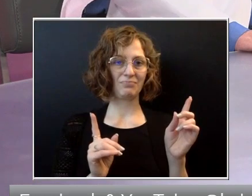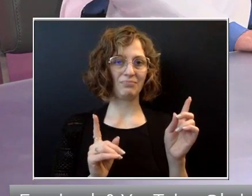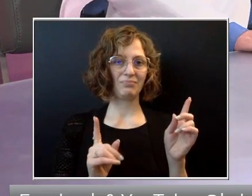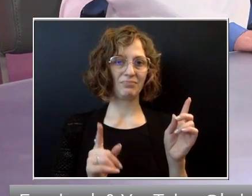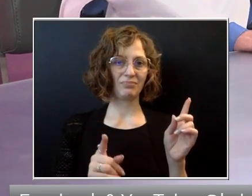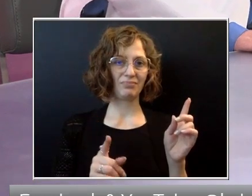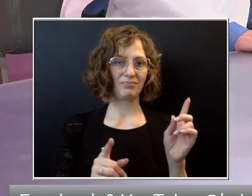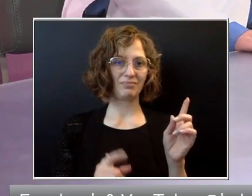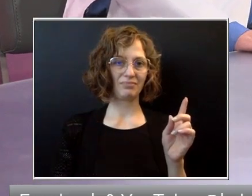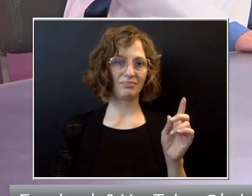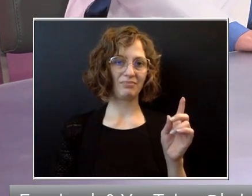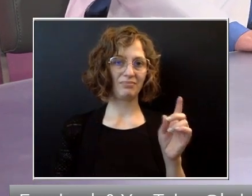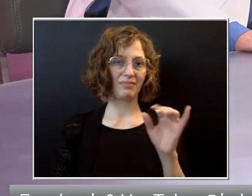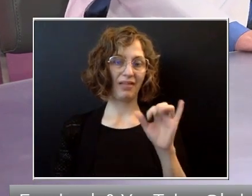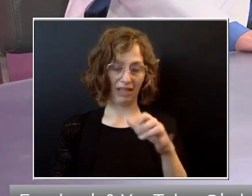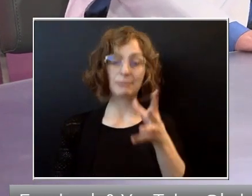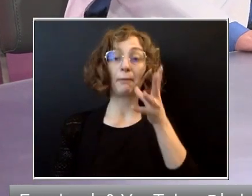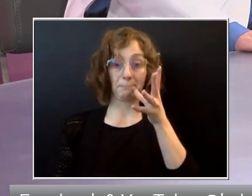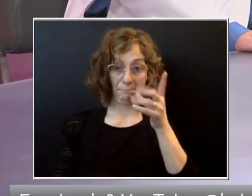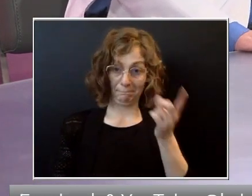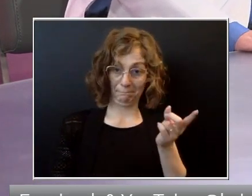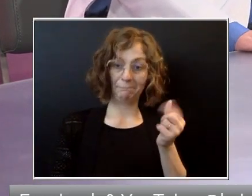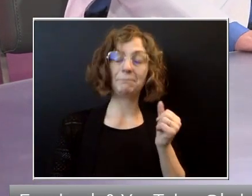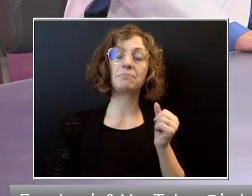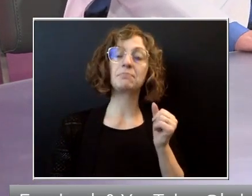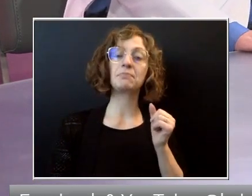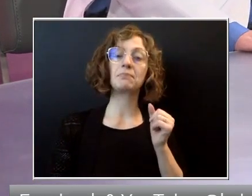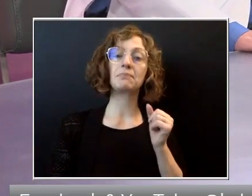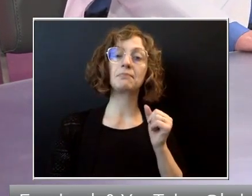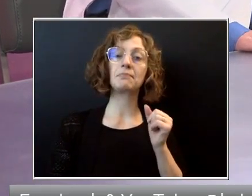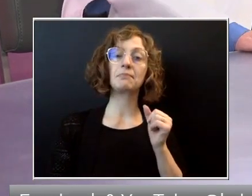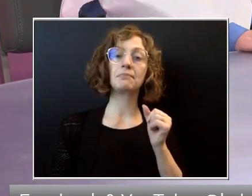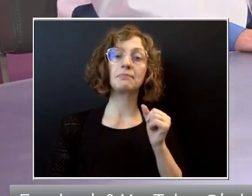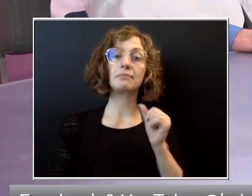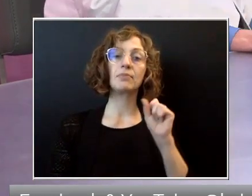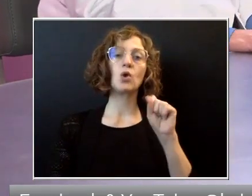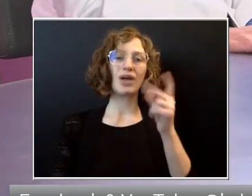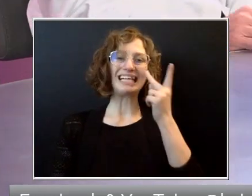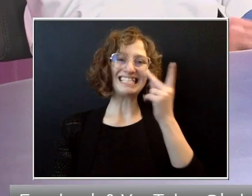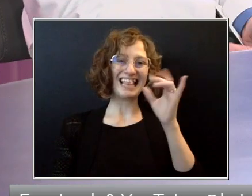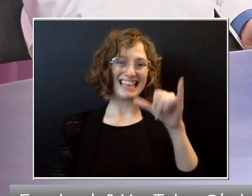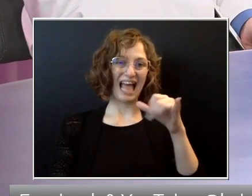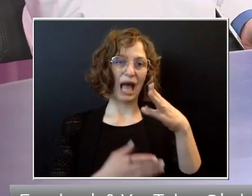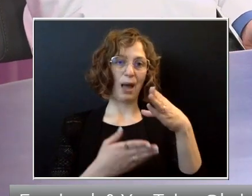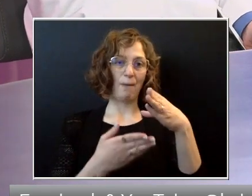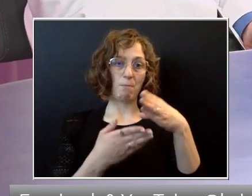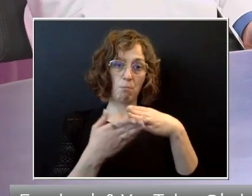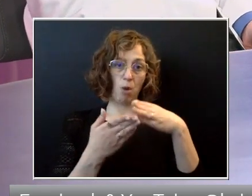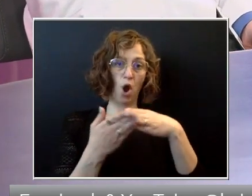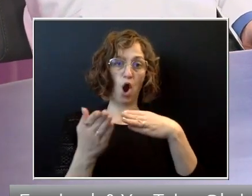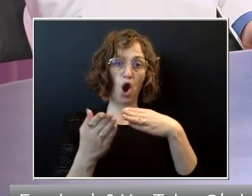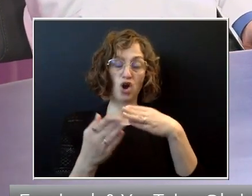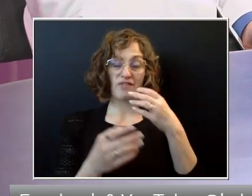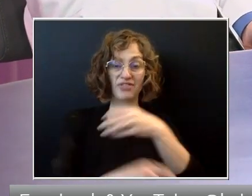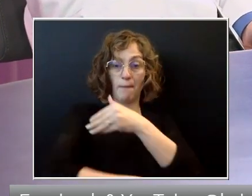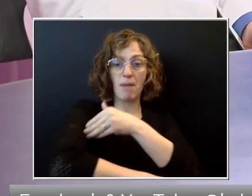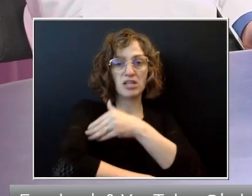this is mom's echo. Mm-hmm. So you can see that this part of the heart muscle is much thicker than on the